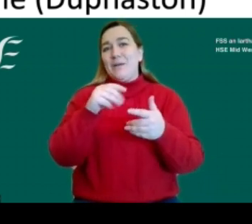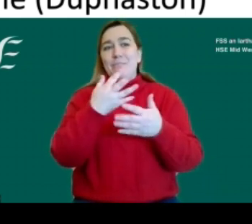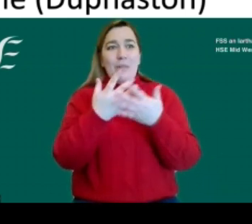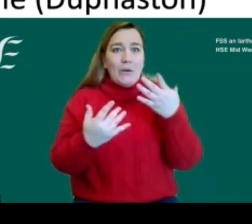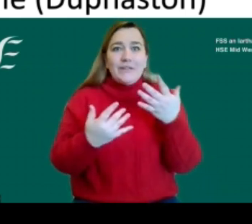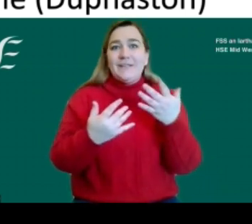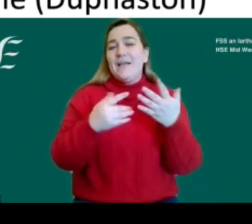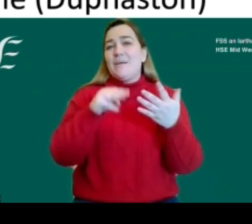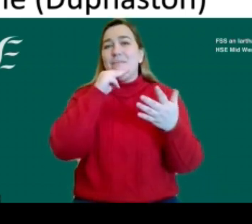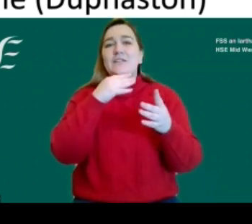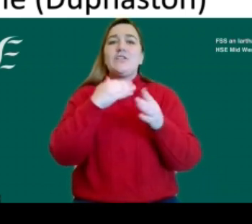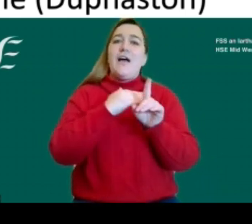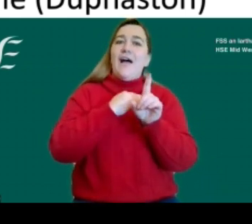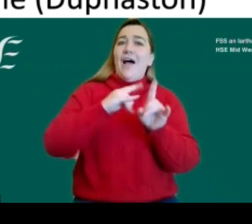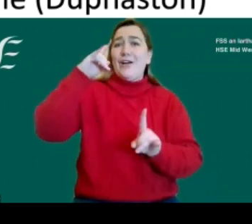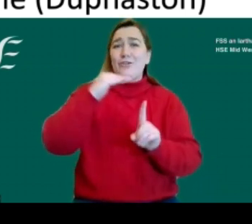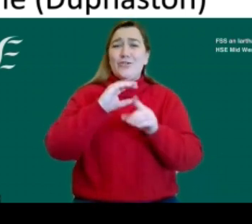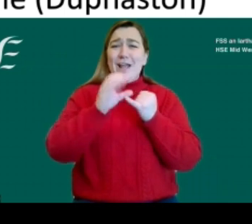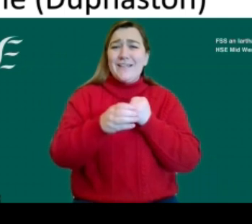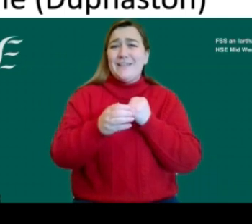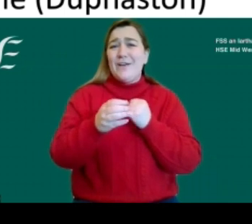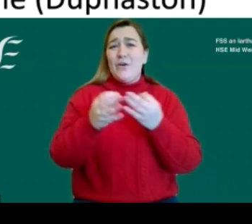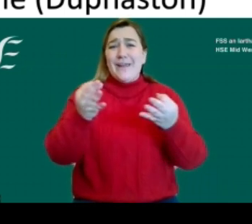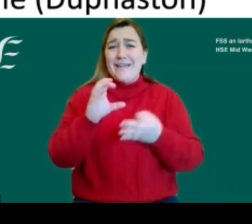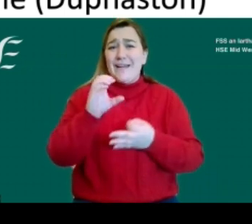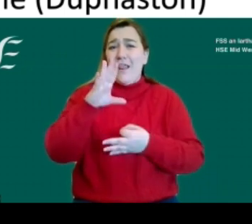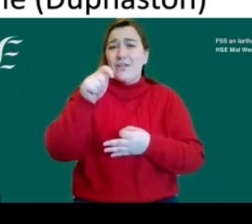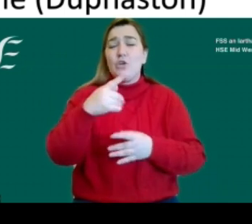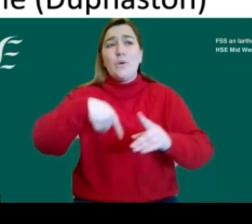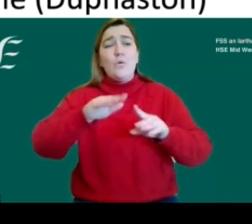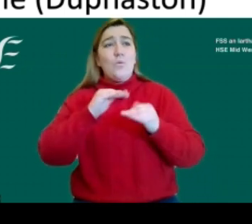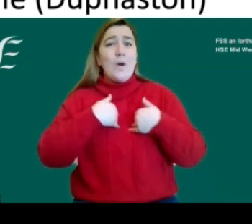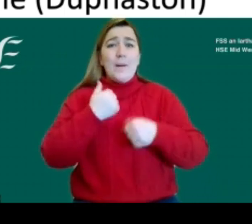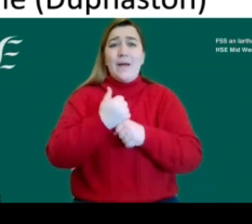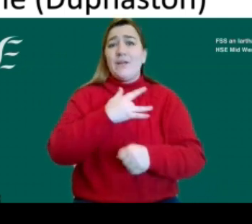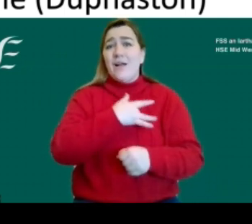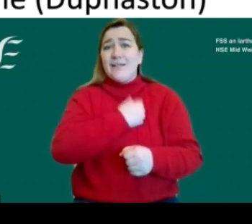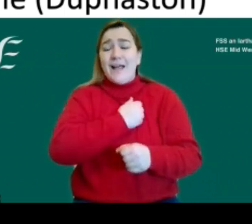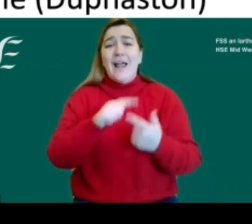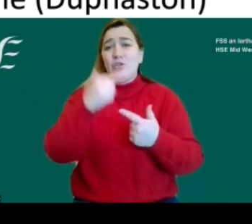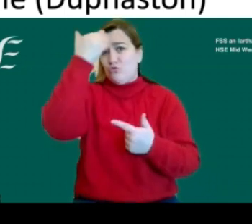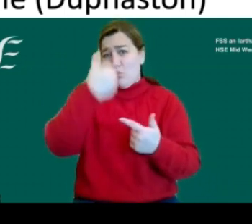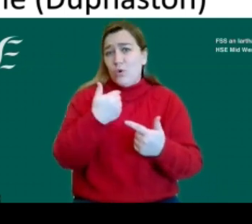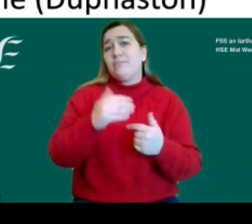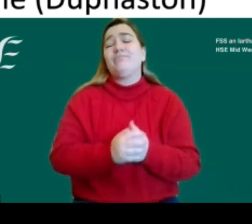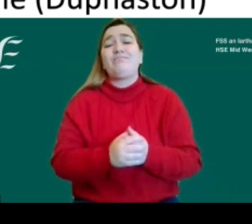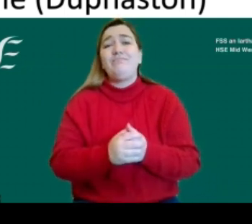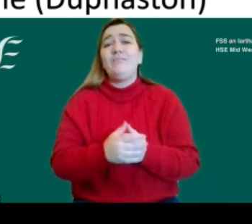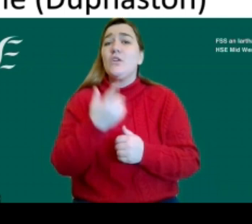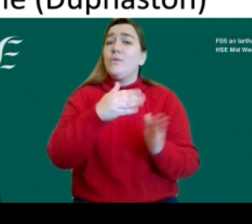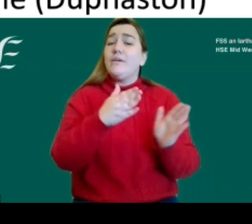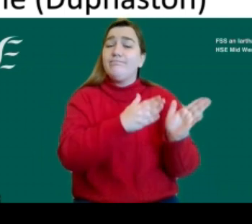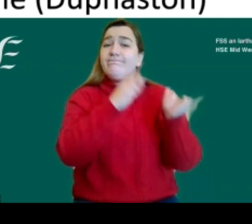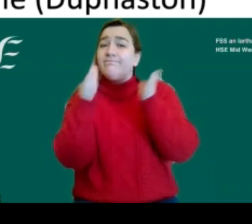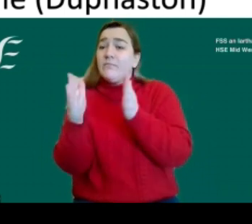your likelihood to have clots and makes your blood thicker. So we worry about cardiovascular events such as heart attack and stroke. So nowadays we've moved away from that to really